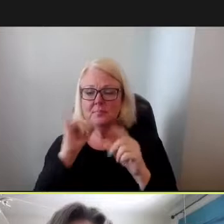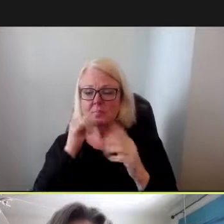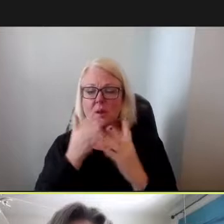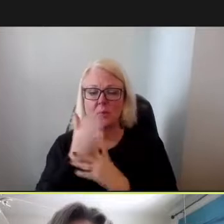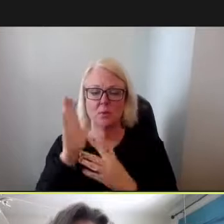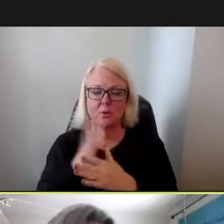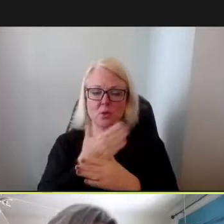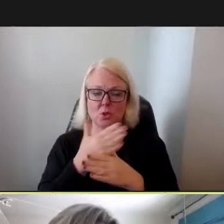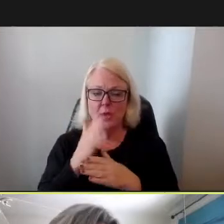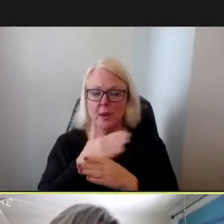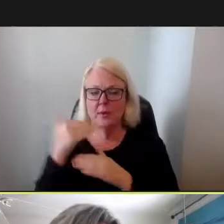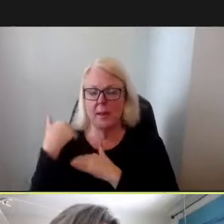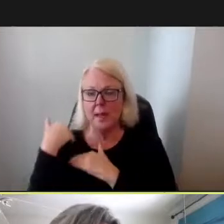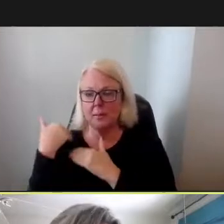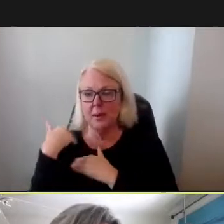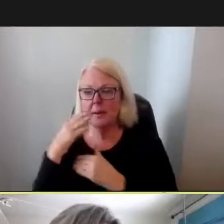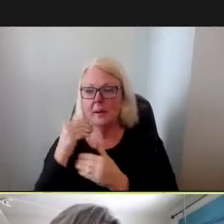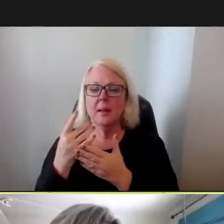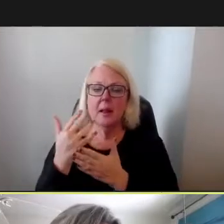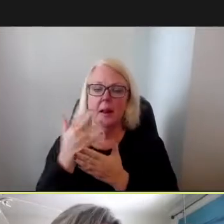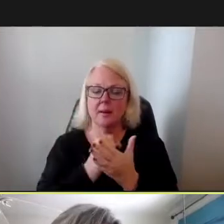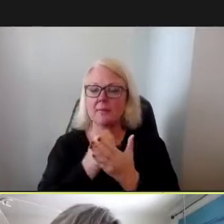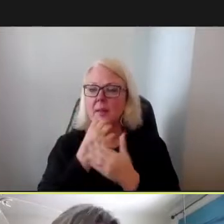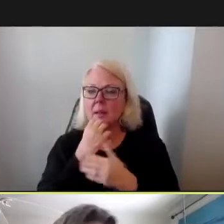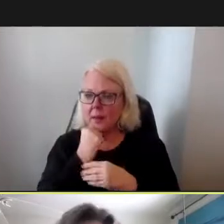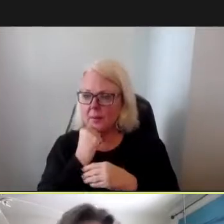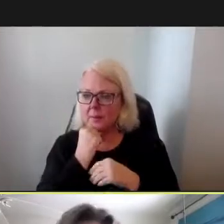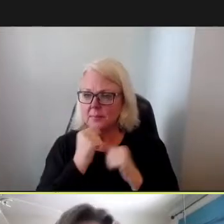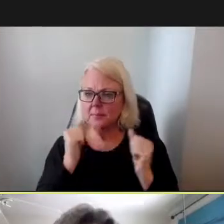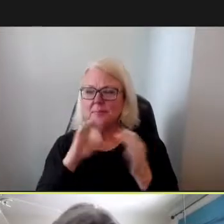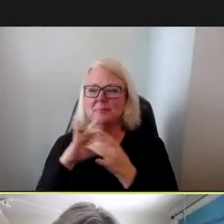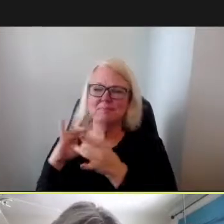shared accountability and collective care.